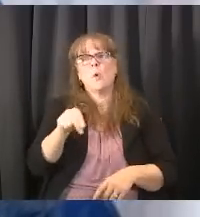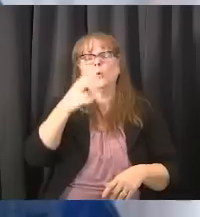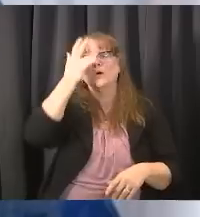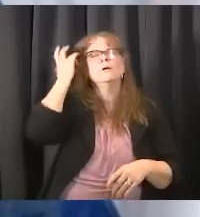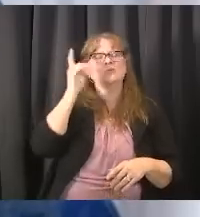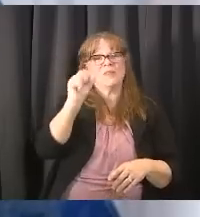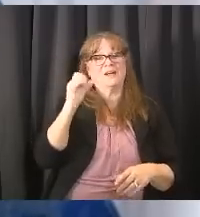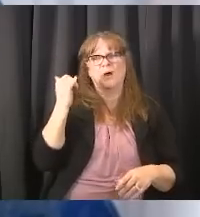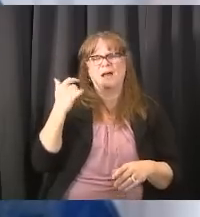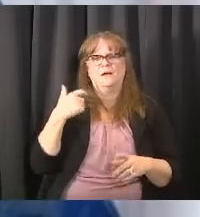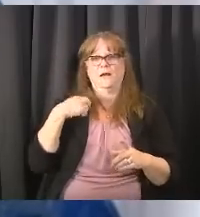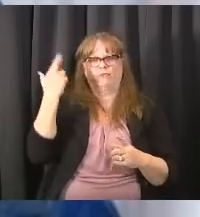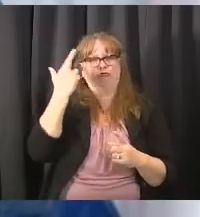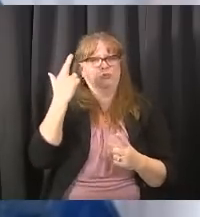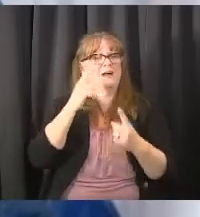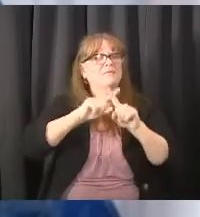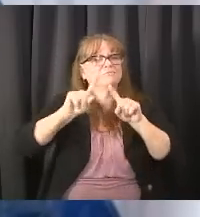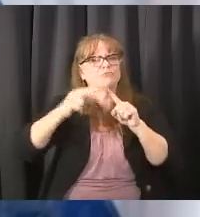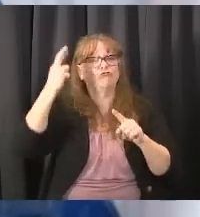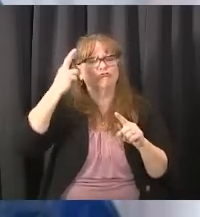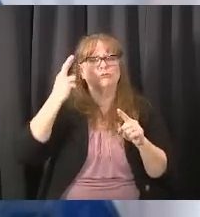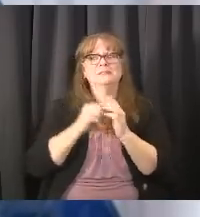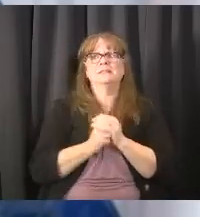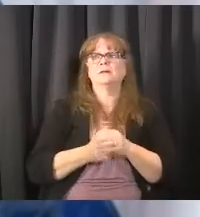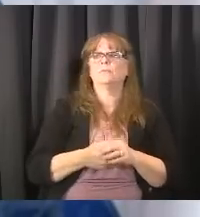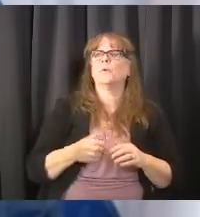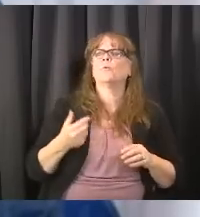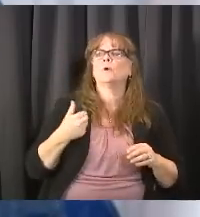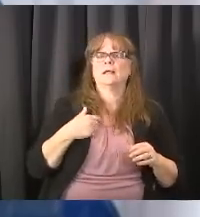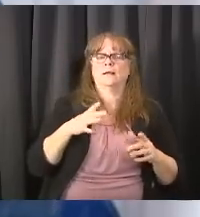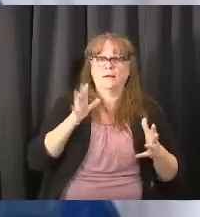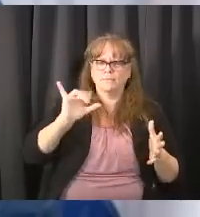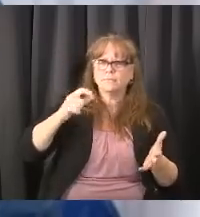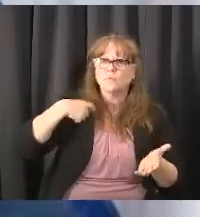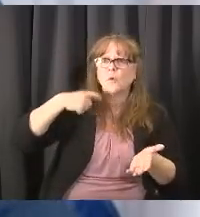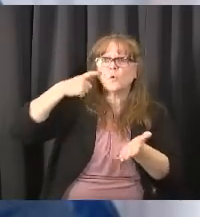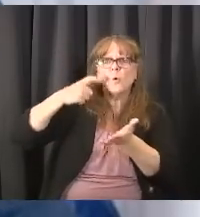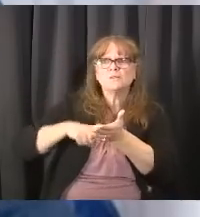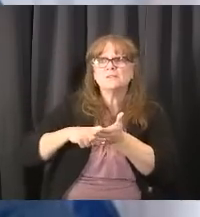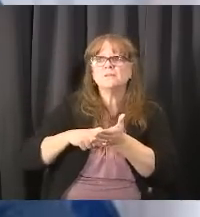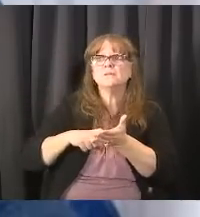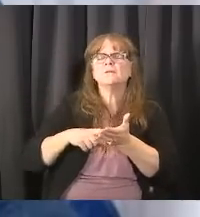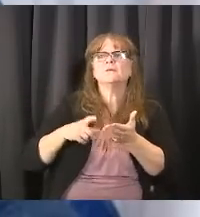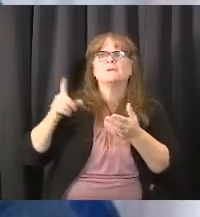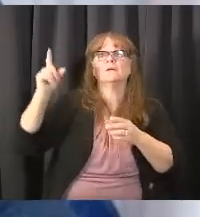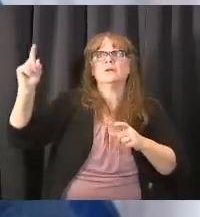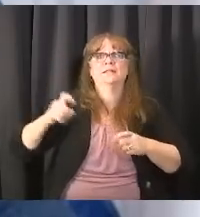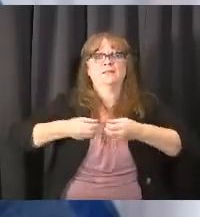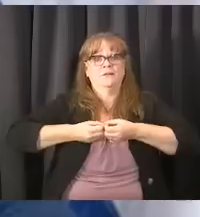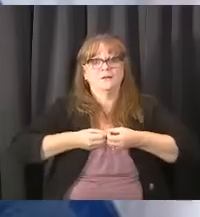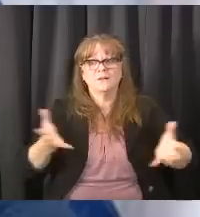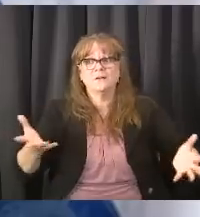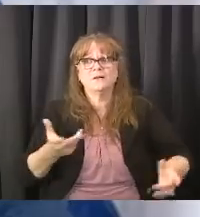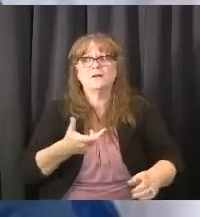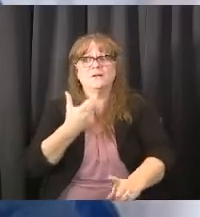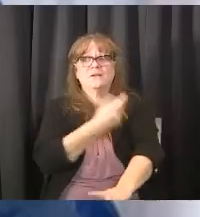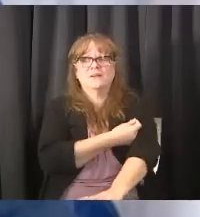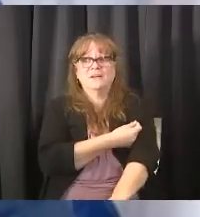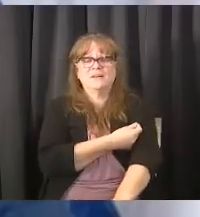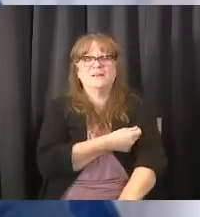distribution occur in the 500 to 1,000 a day range. There's not a lot more efficiency you get at 10,000 a day